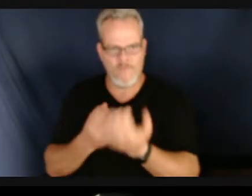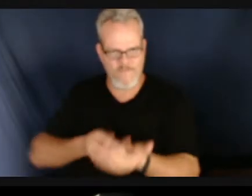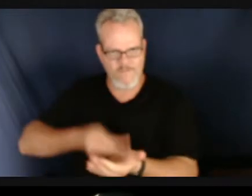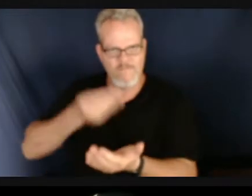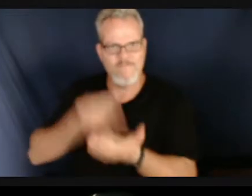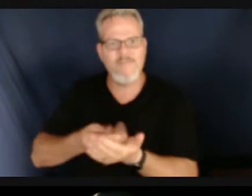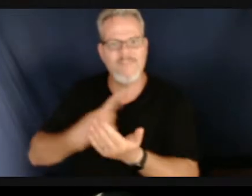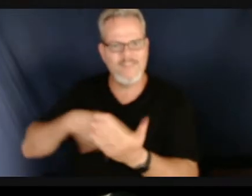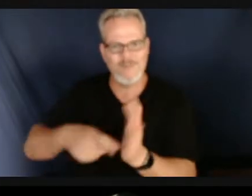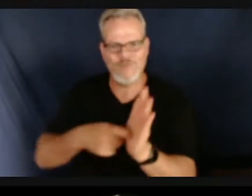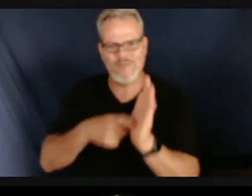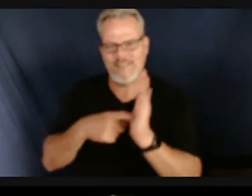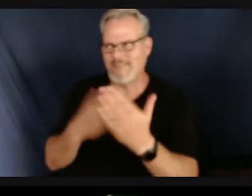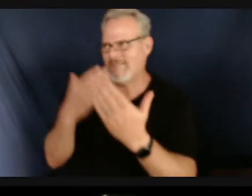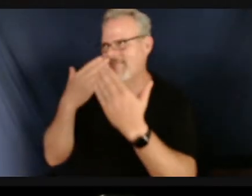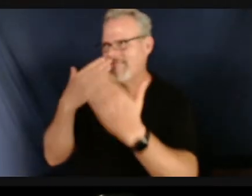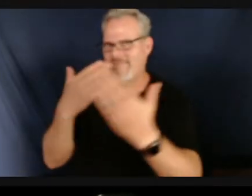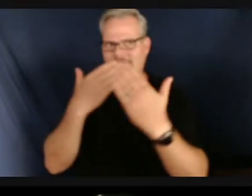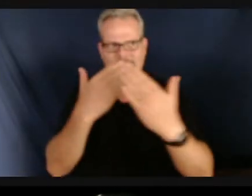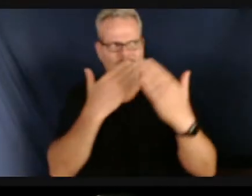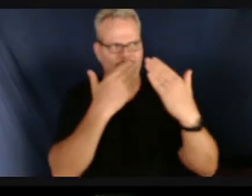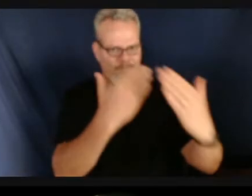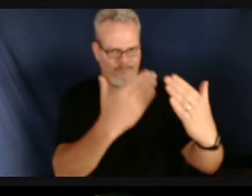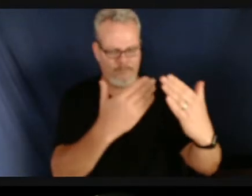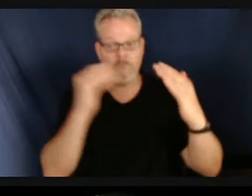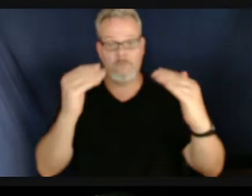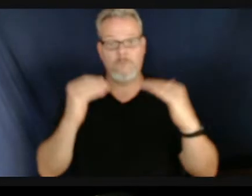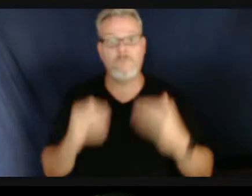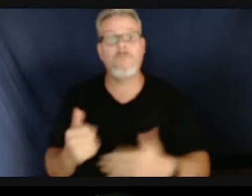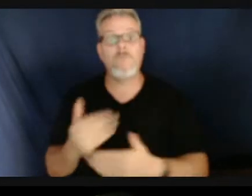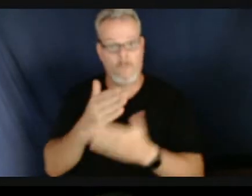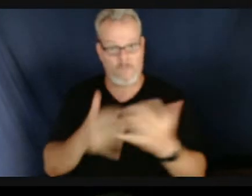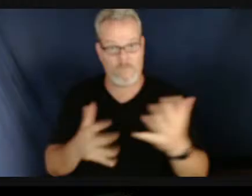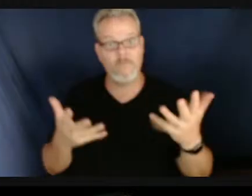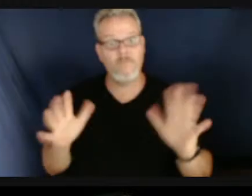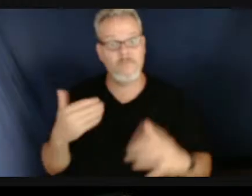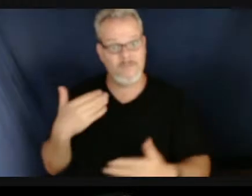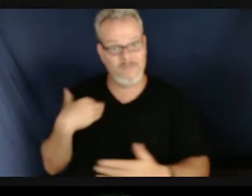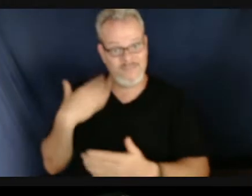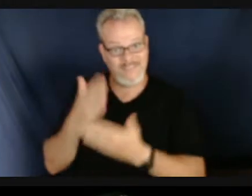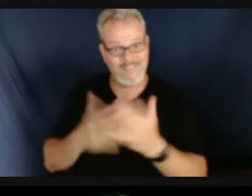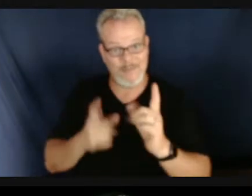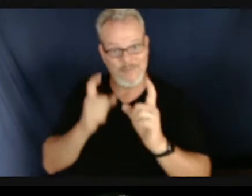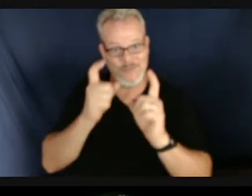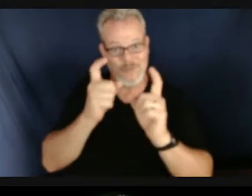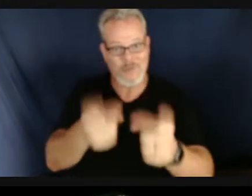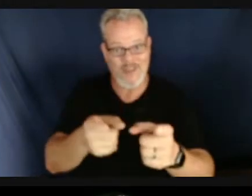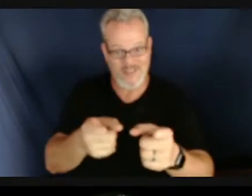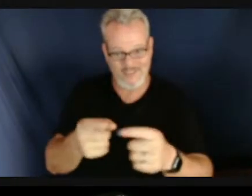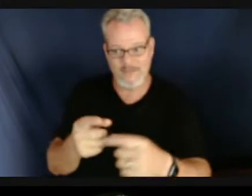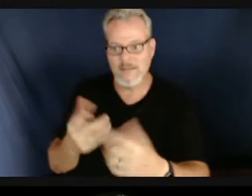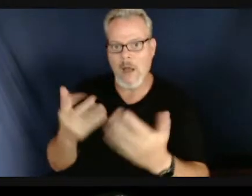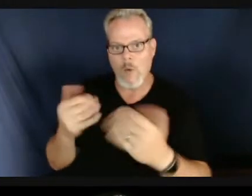appreciate them. We also had some donations come through that I want to shout